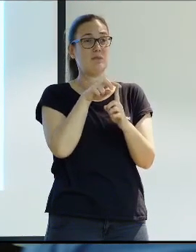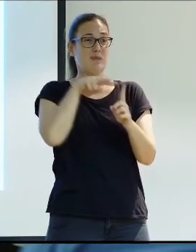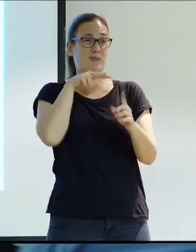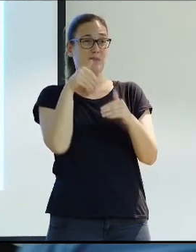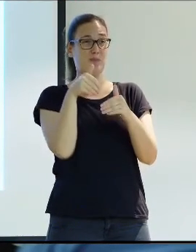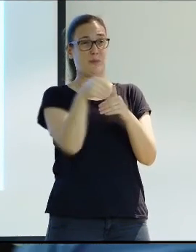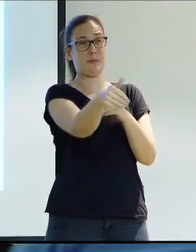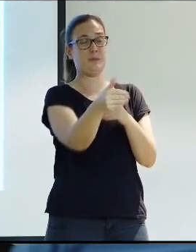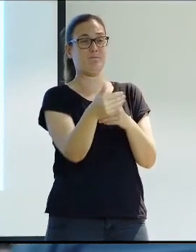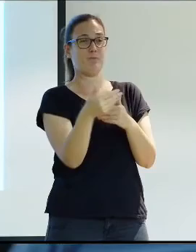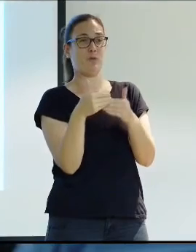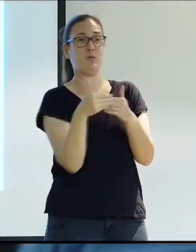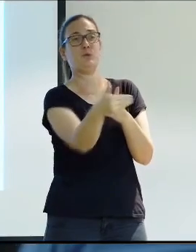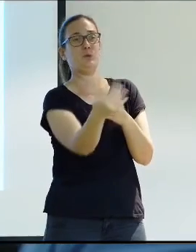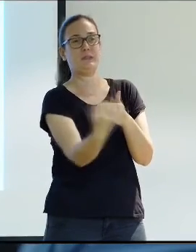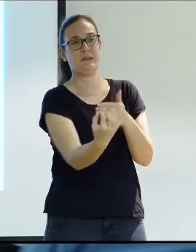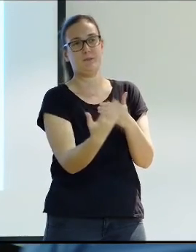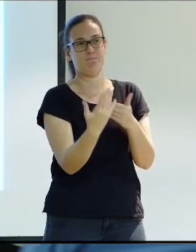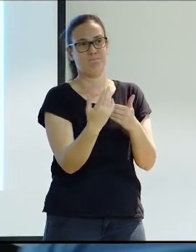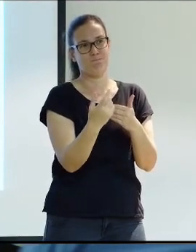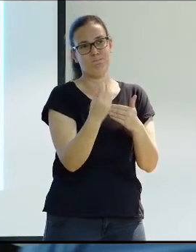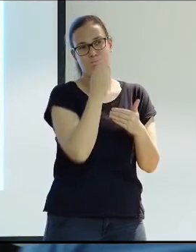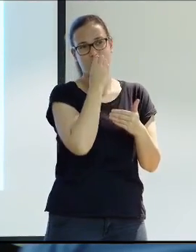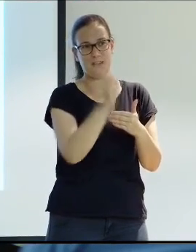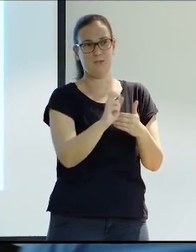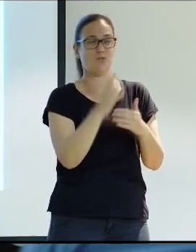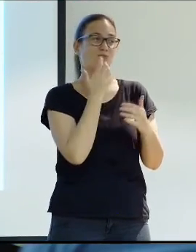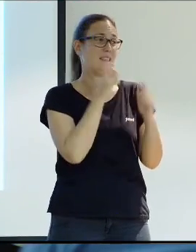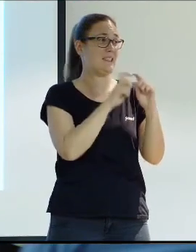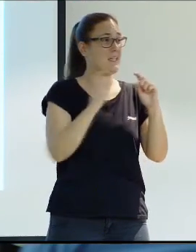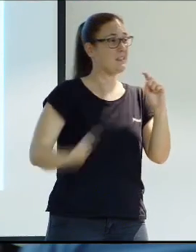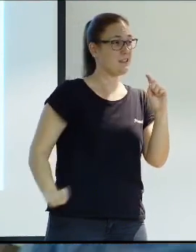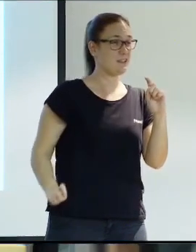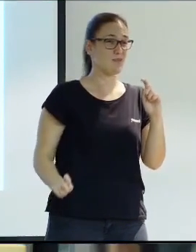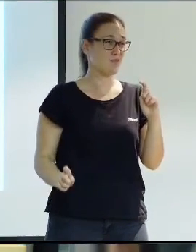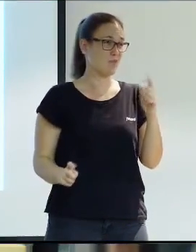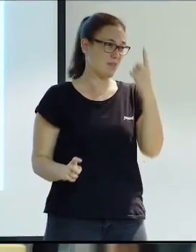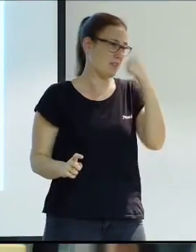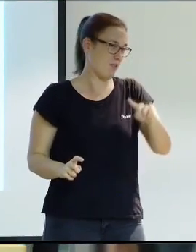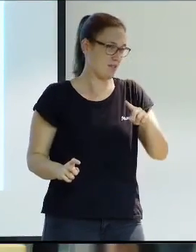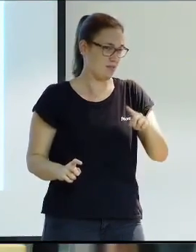are certainly not very cheerful: economic crisis and all of these things.